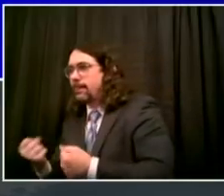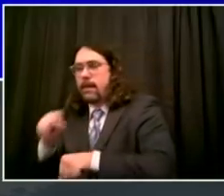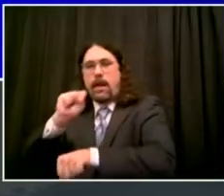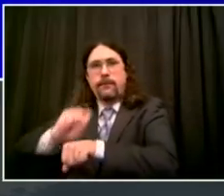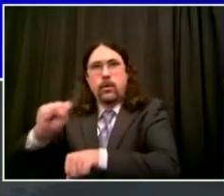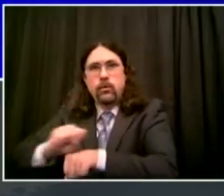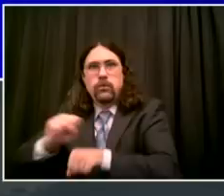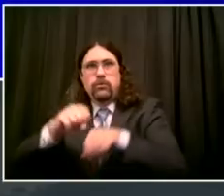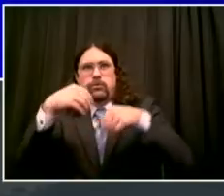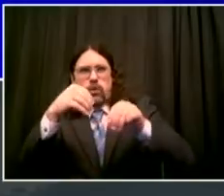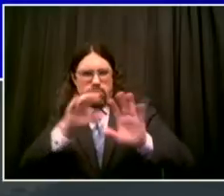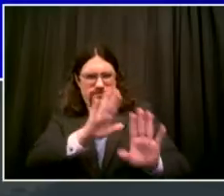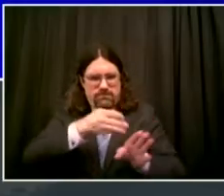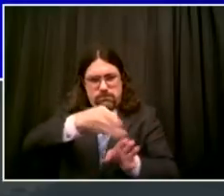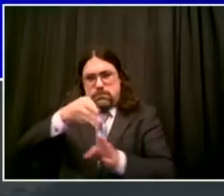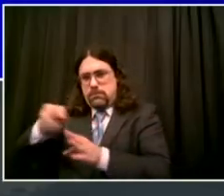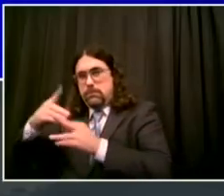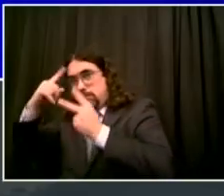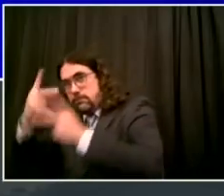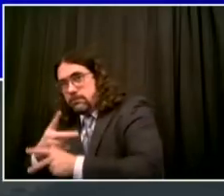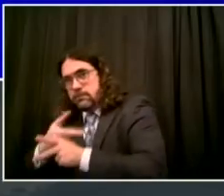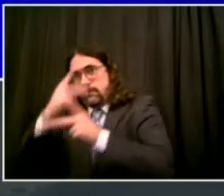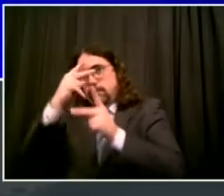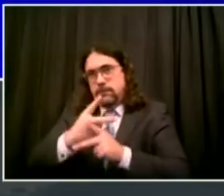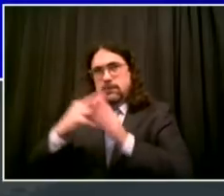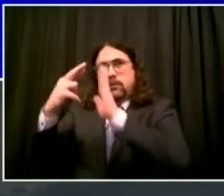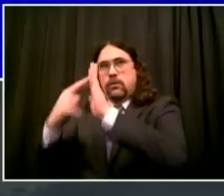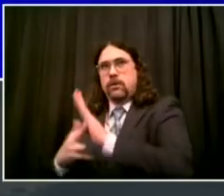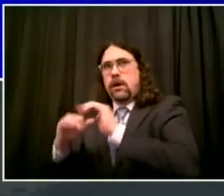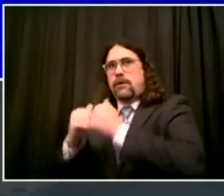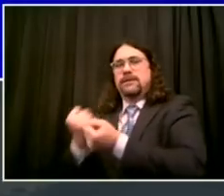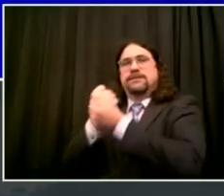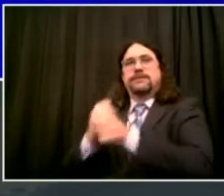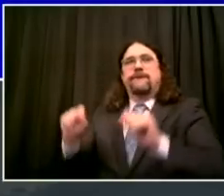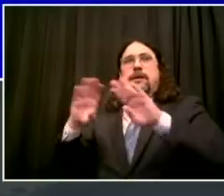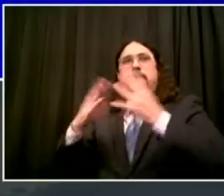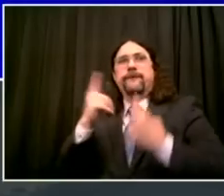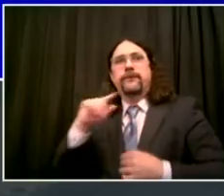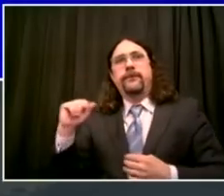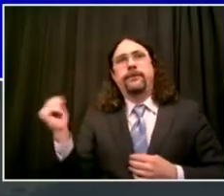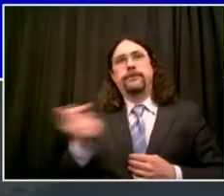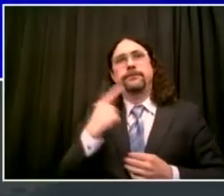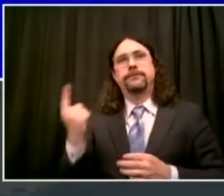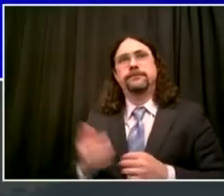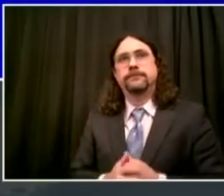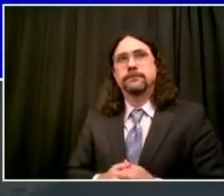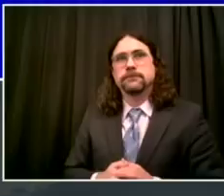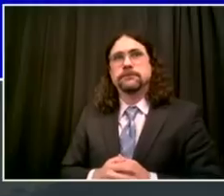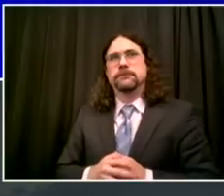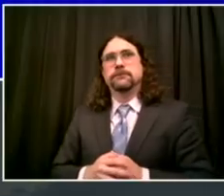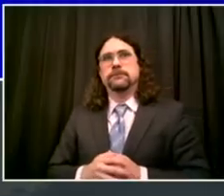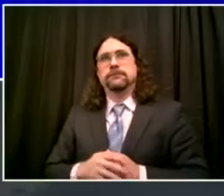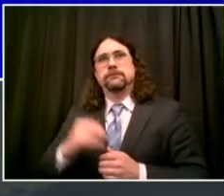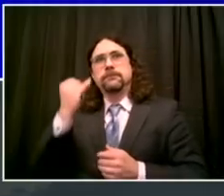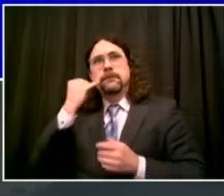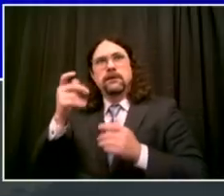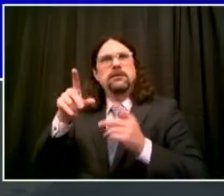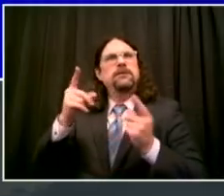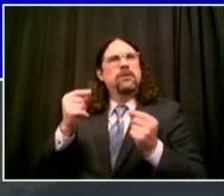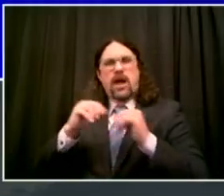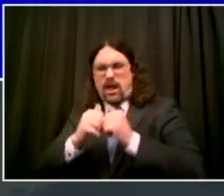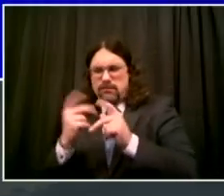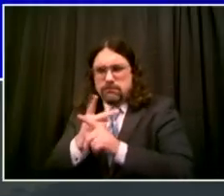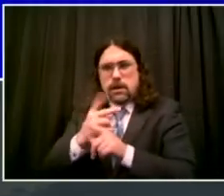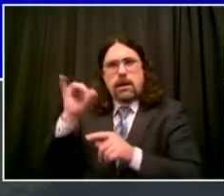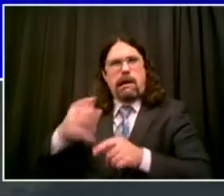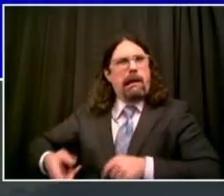with the social distancing restrictions, we're still concerned when you see a lot more people coming into circulation. Obviously, a lot of them will be taking subways and buses.